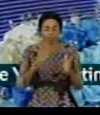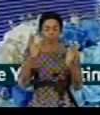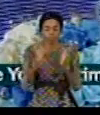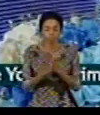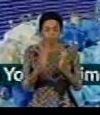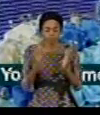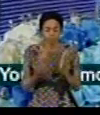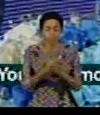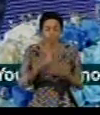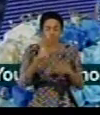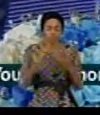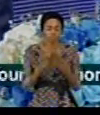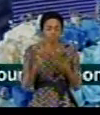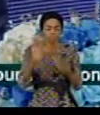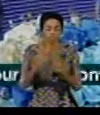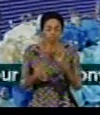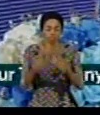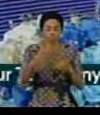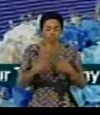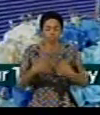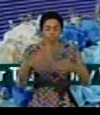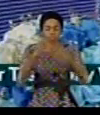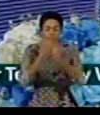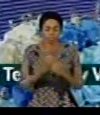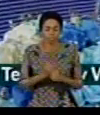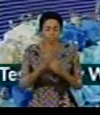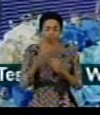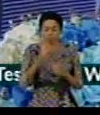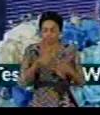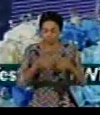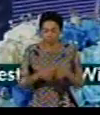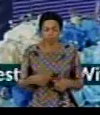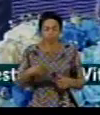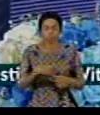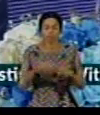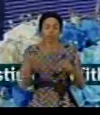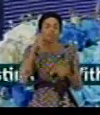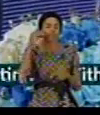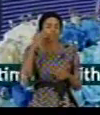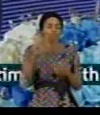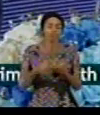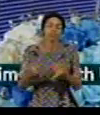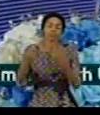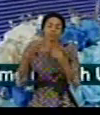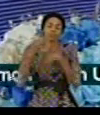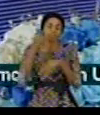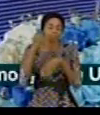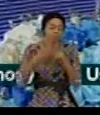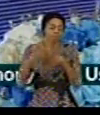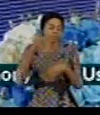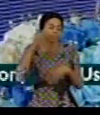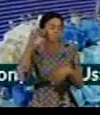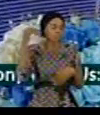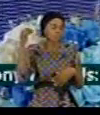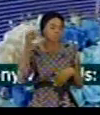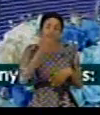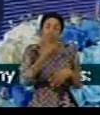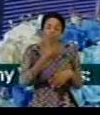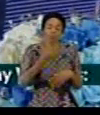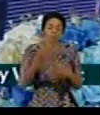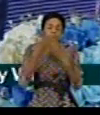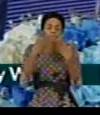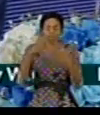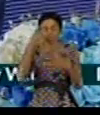remain intact. We are going home now to come back tomorrow. You preserve and keep us. Thank you for all those who are laboring